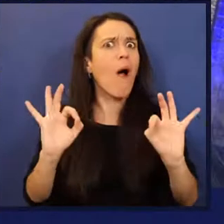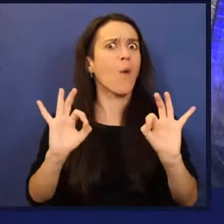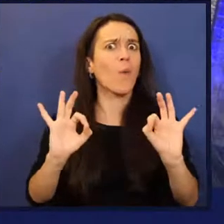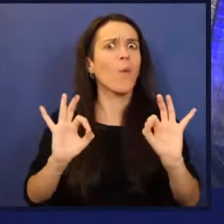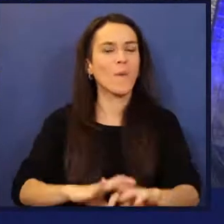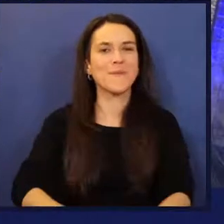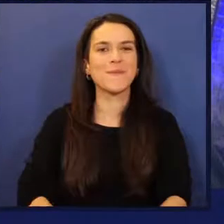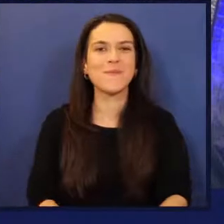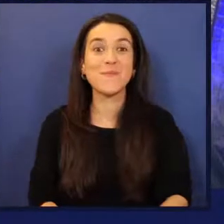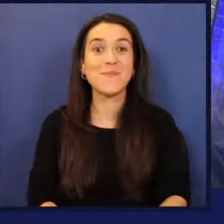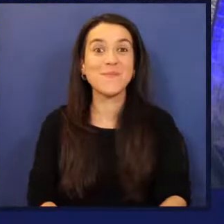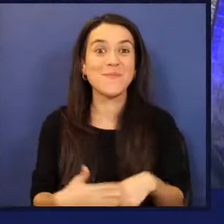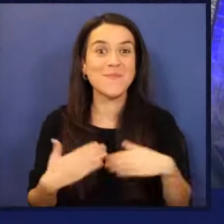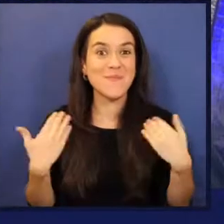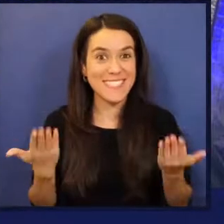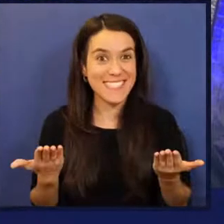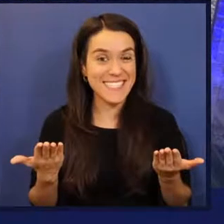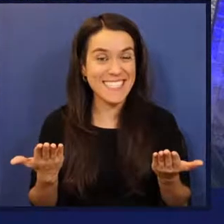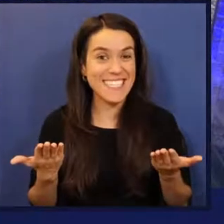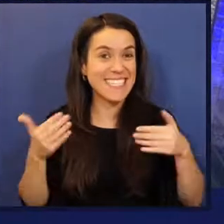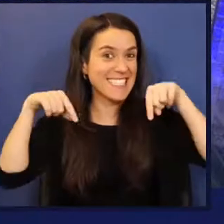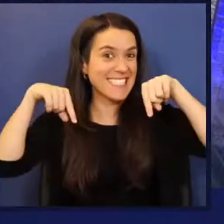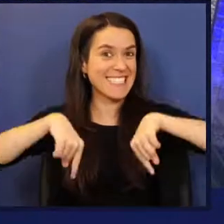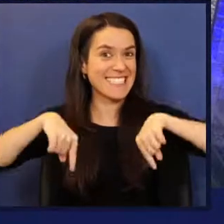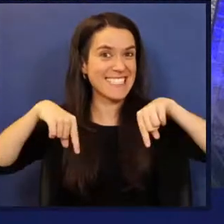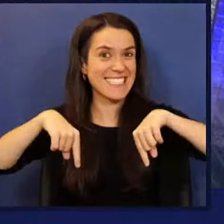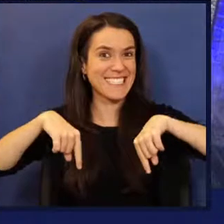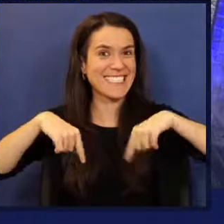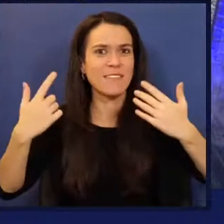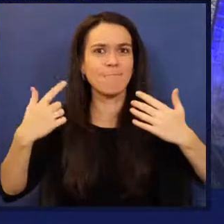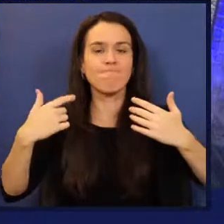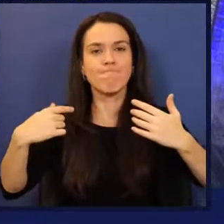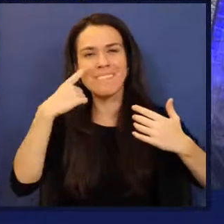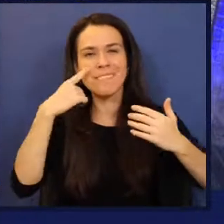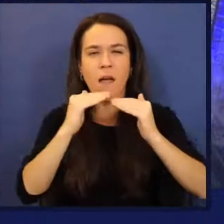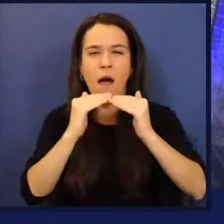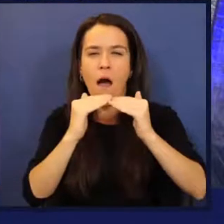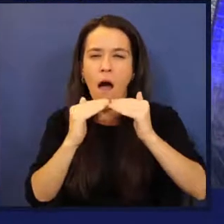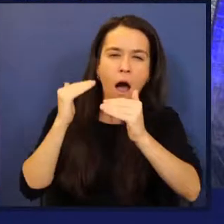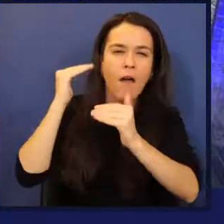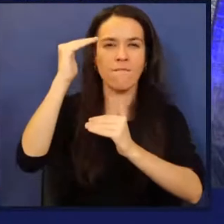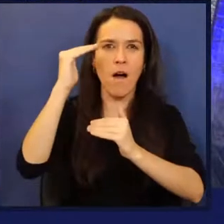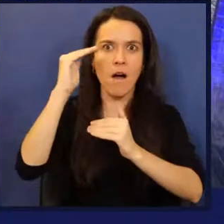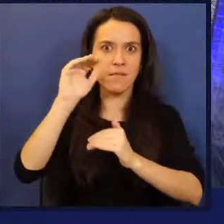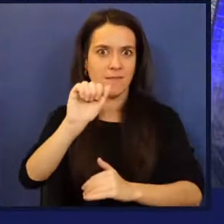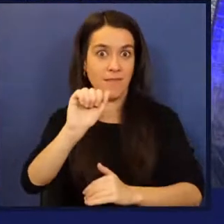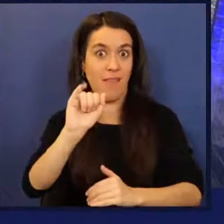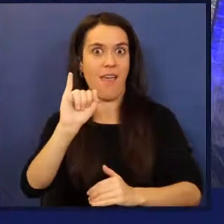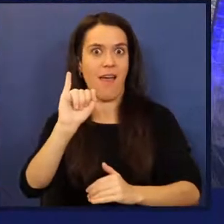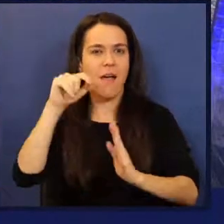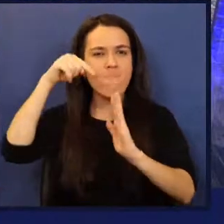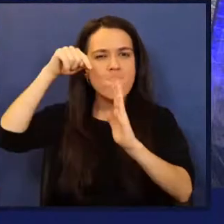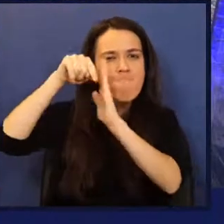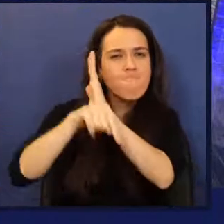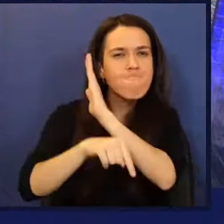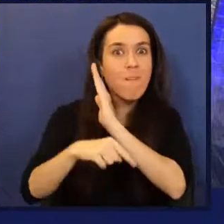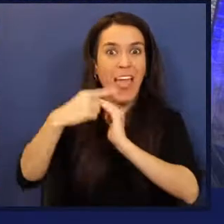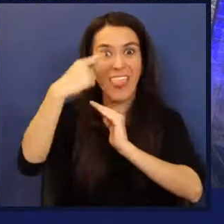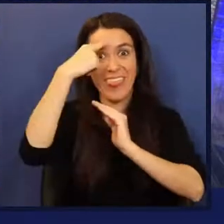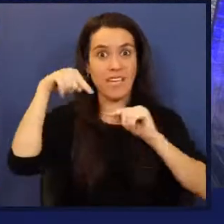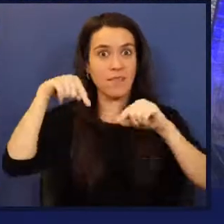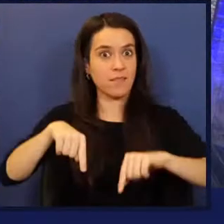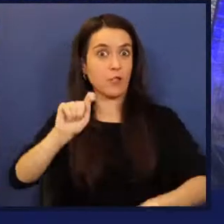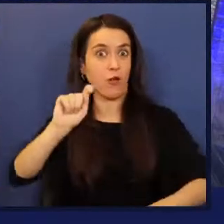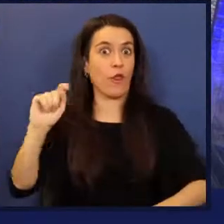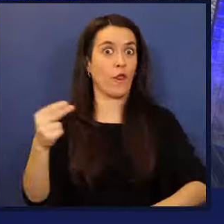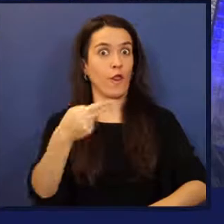So today we were actually talking about advanced AI, but thinking about this episode, setting this